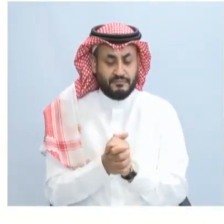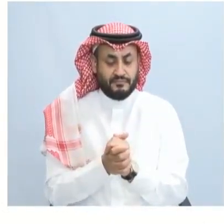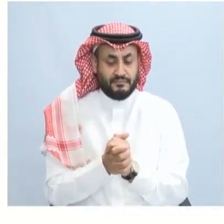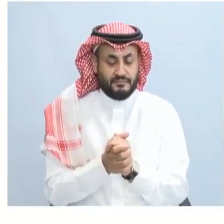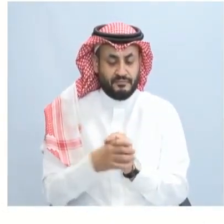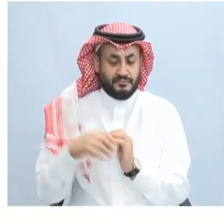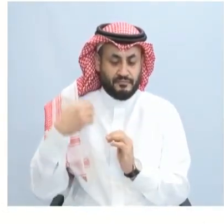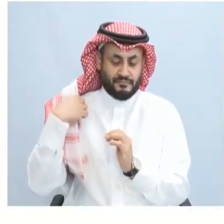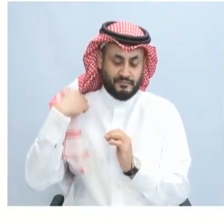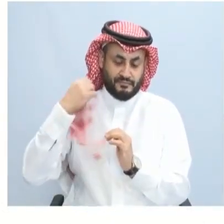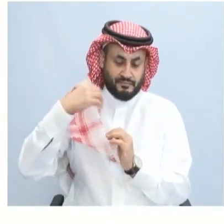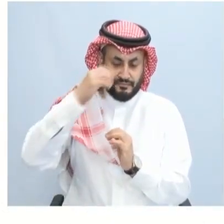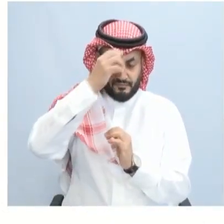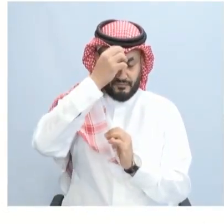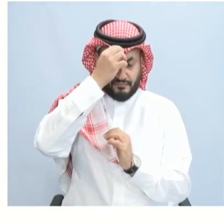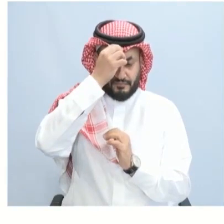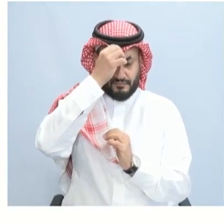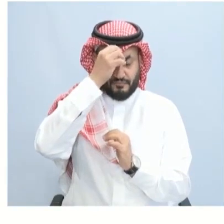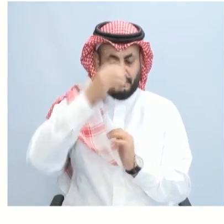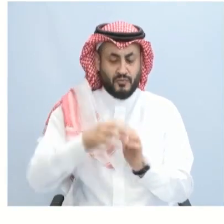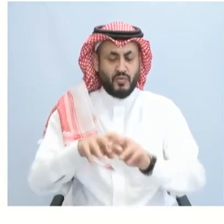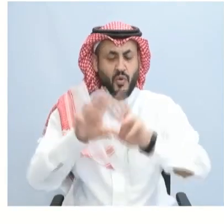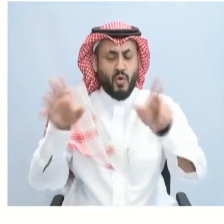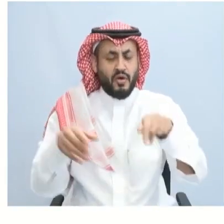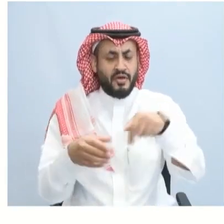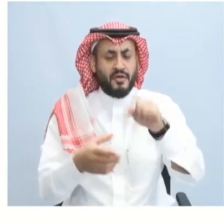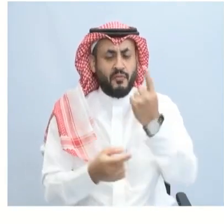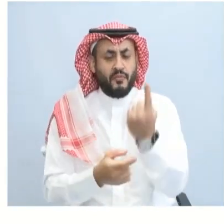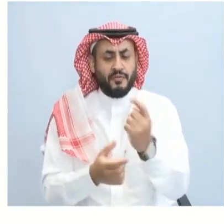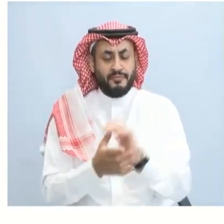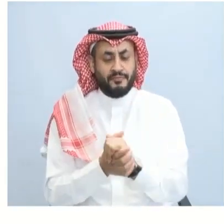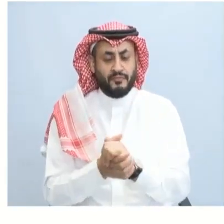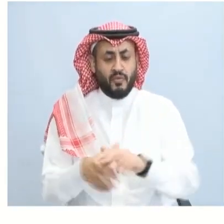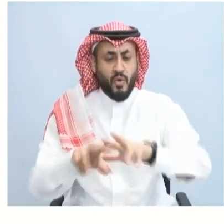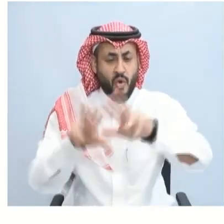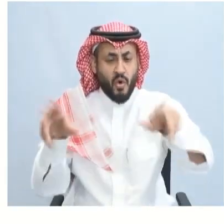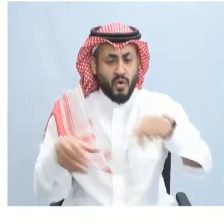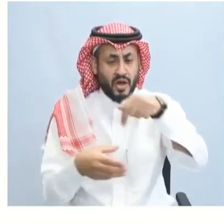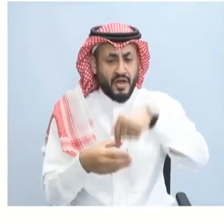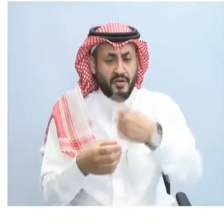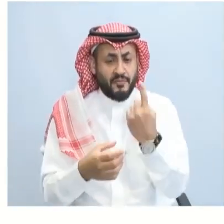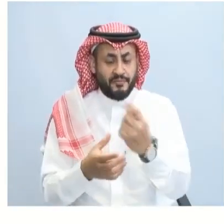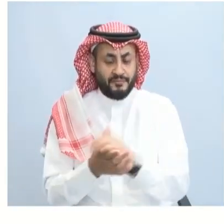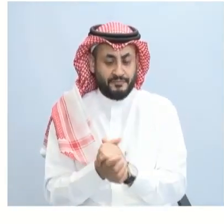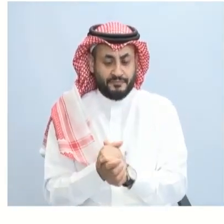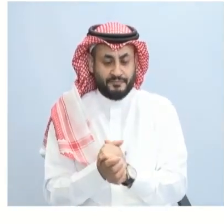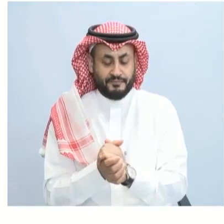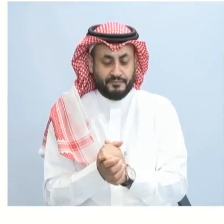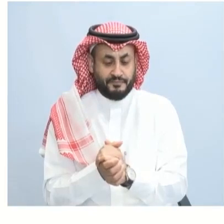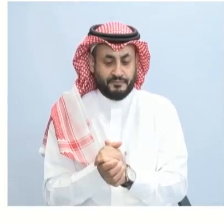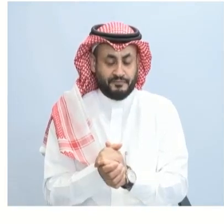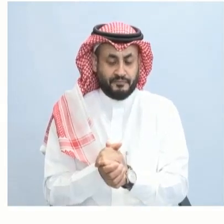Now, there is the idea of all-in-one. All-in-one, as I mentioned before, that we